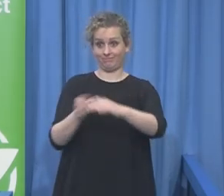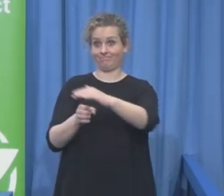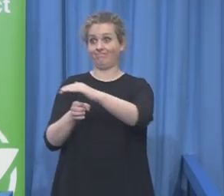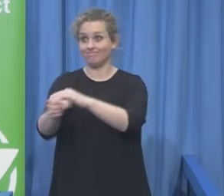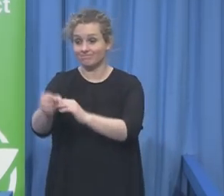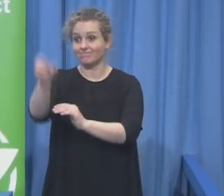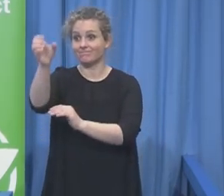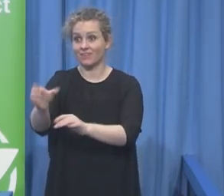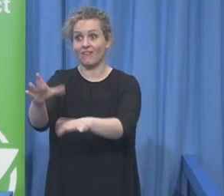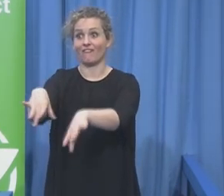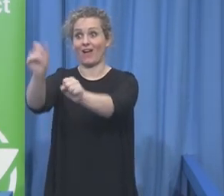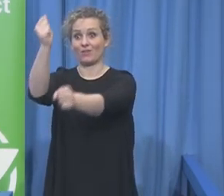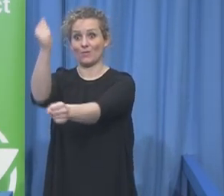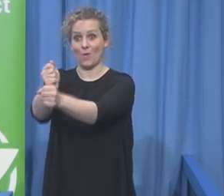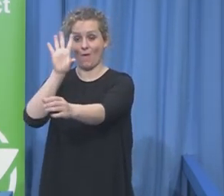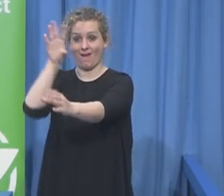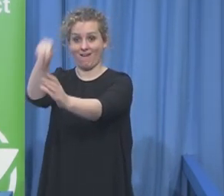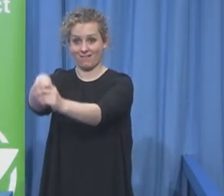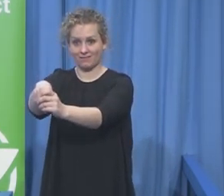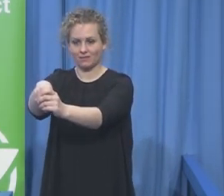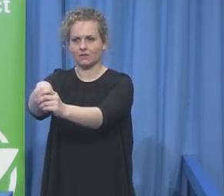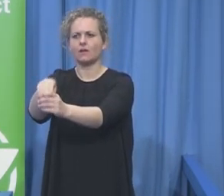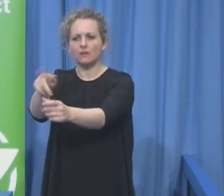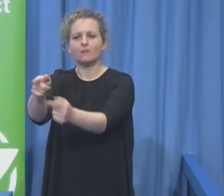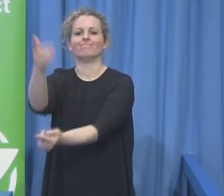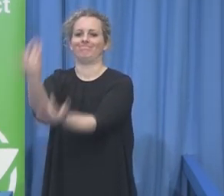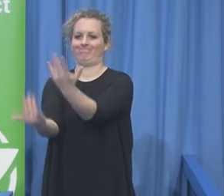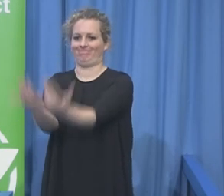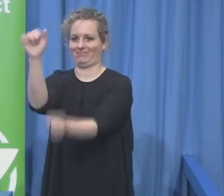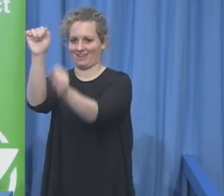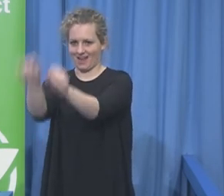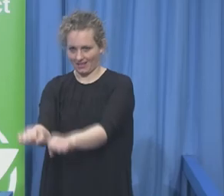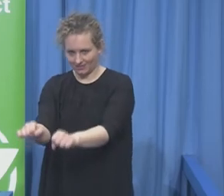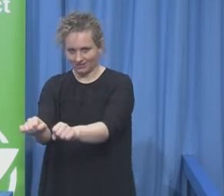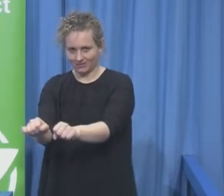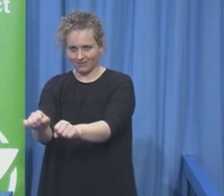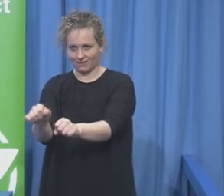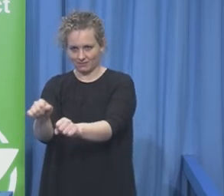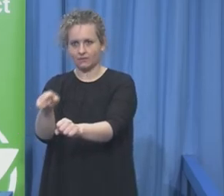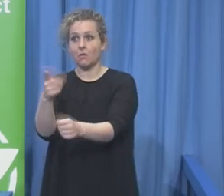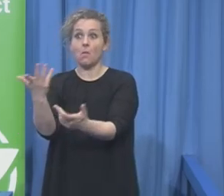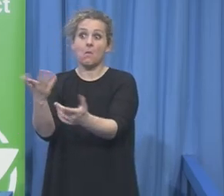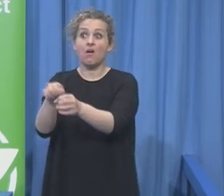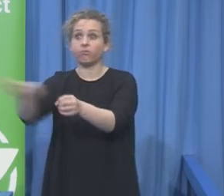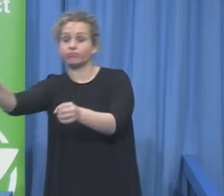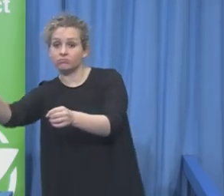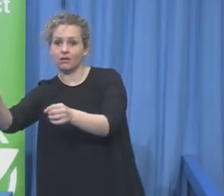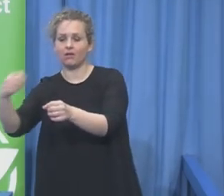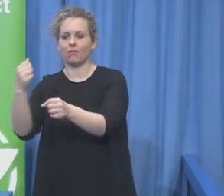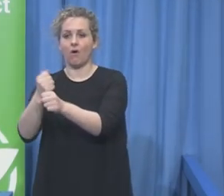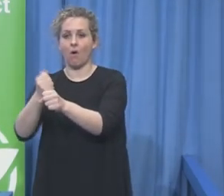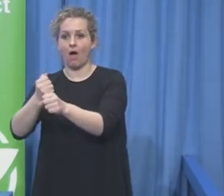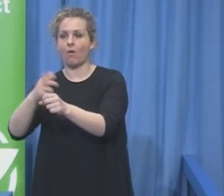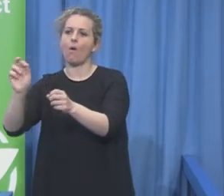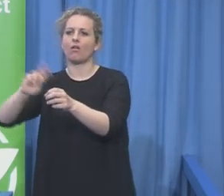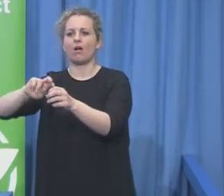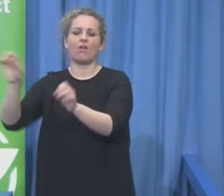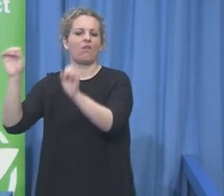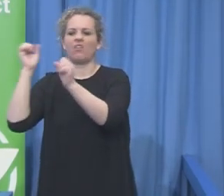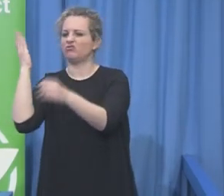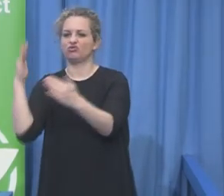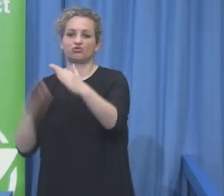our employers, because if they're, you know, continuing in their jobs, then attrition comes down for them and